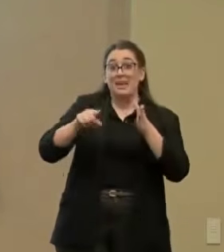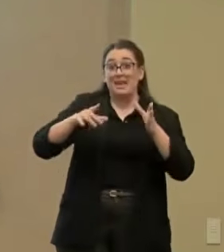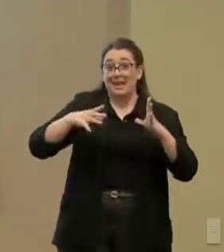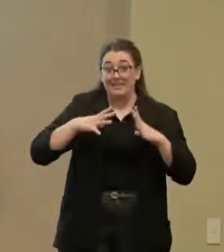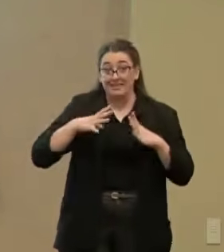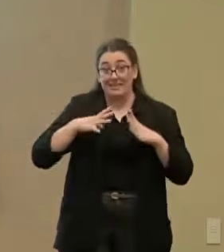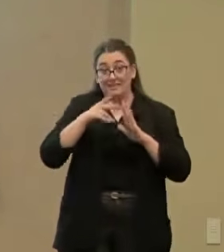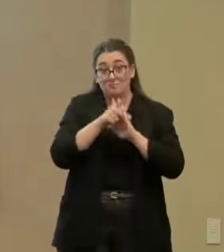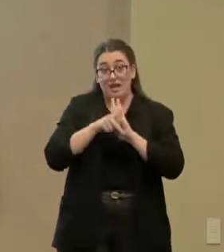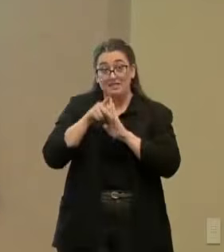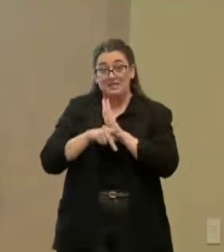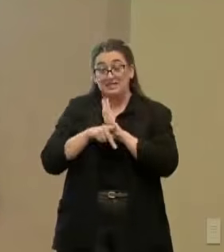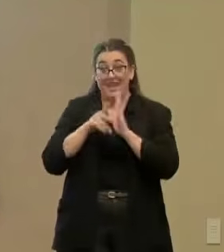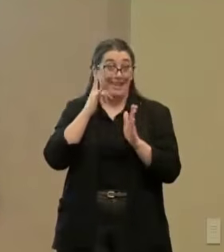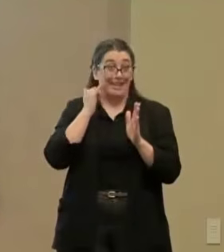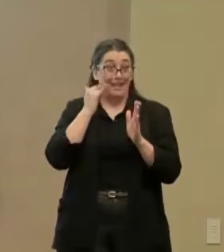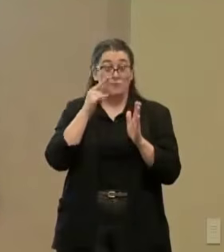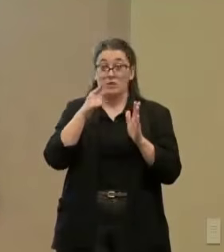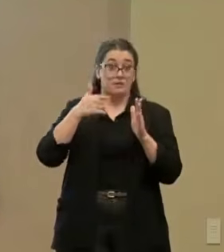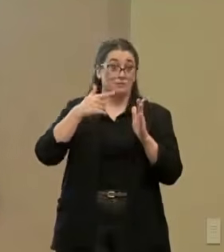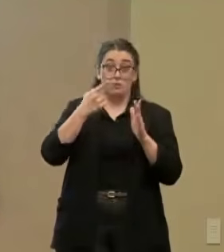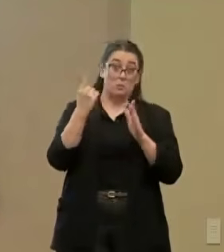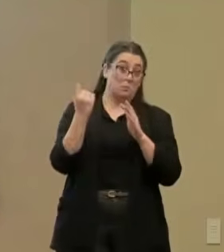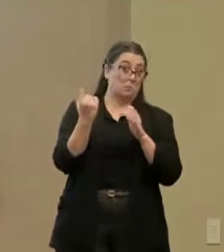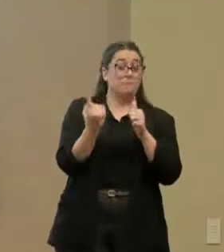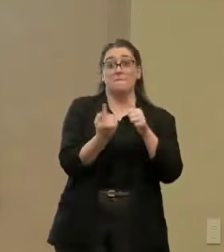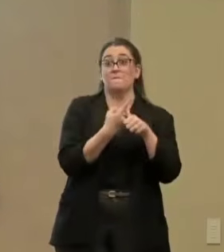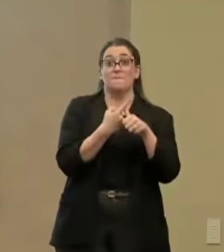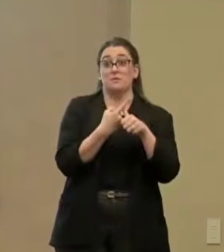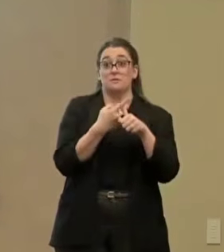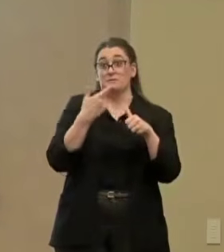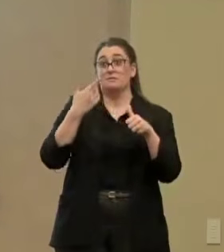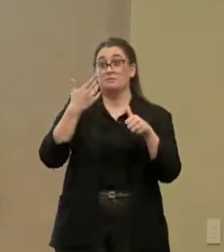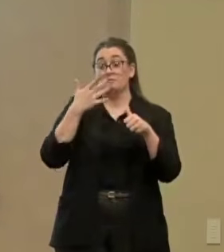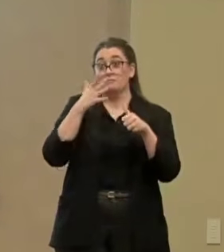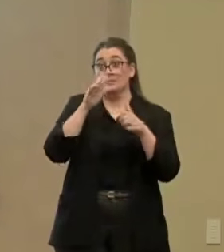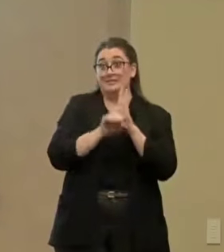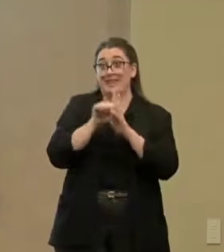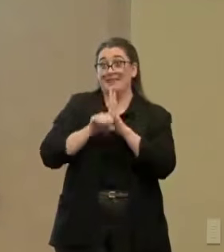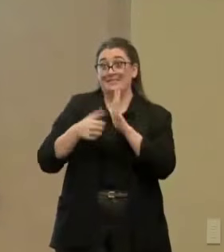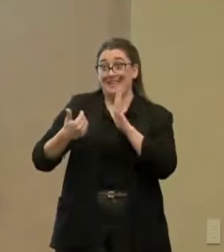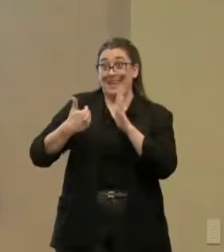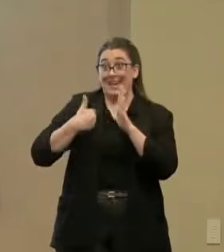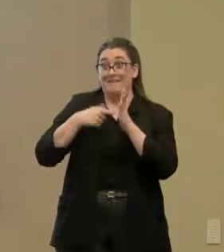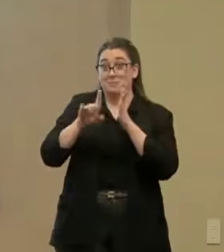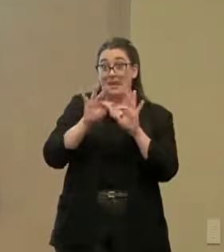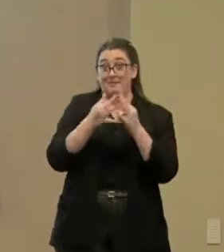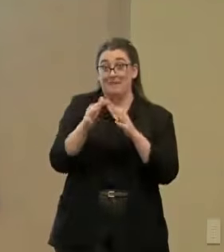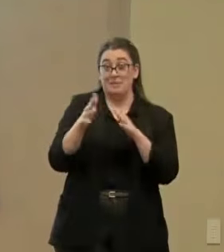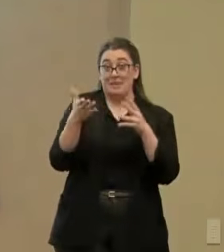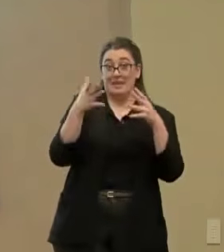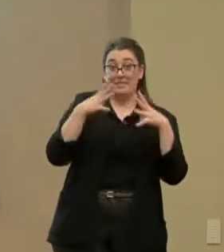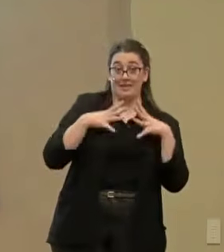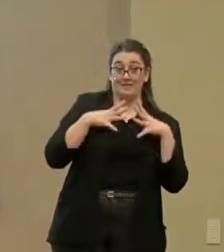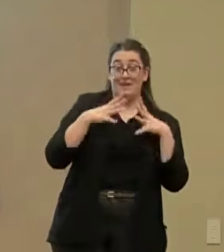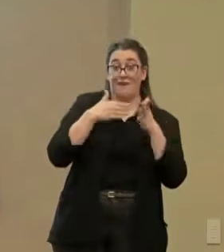here, you guys are one of the first states to come with paid family leave, because a lot of lupus warriors, we can't go to work and